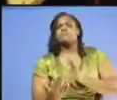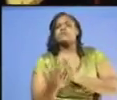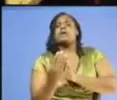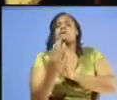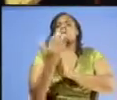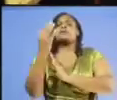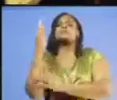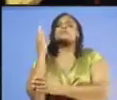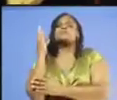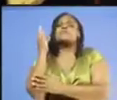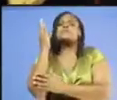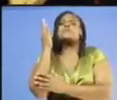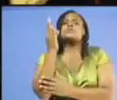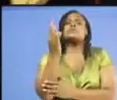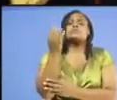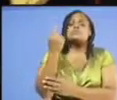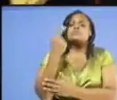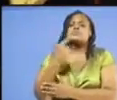to cross